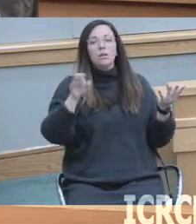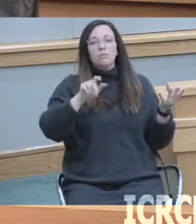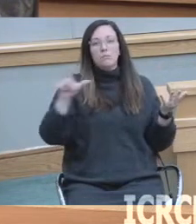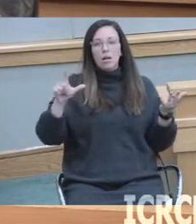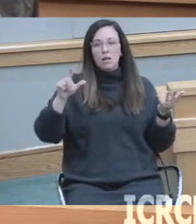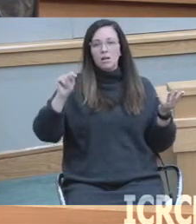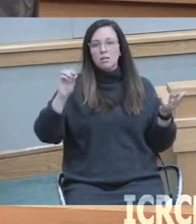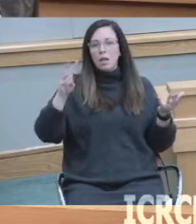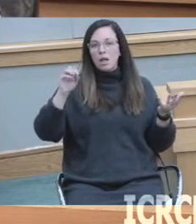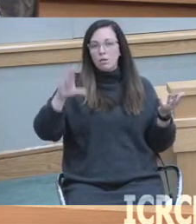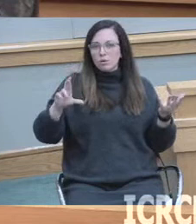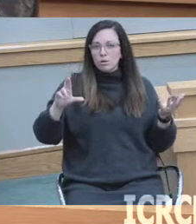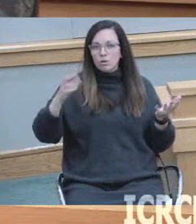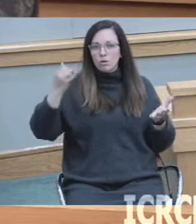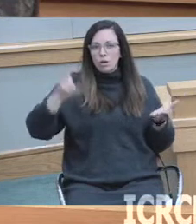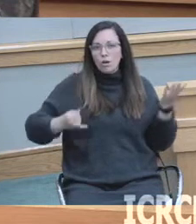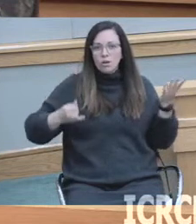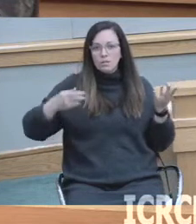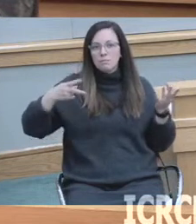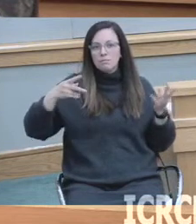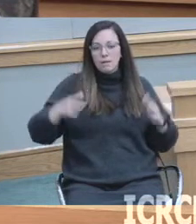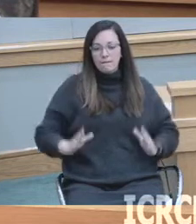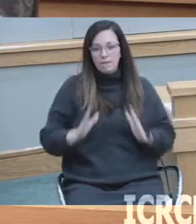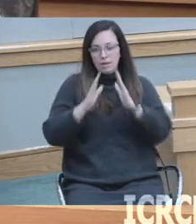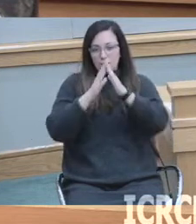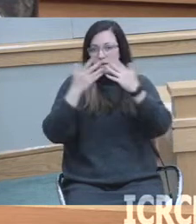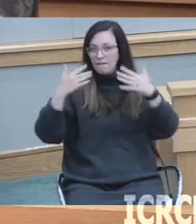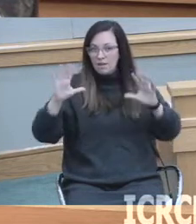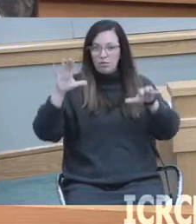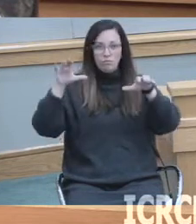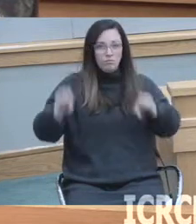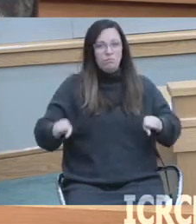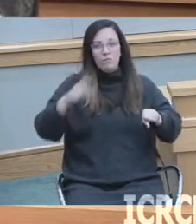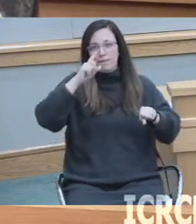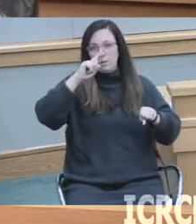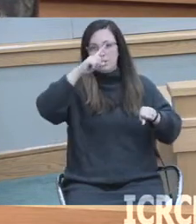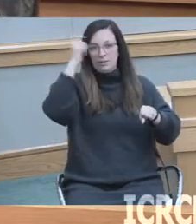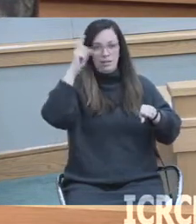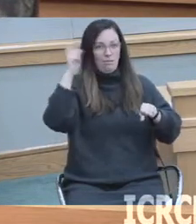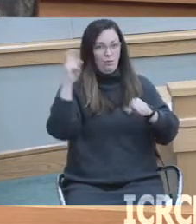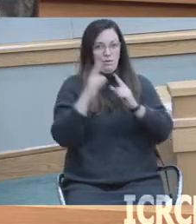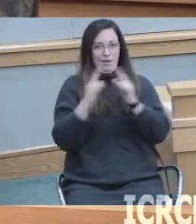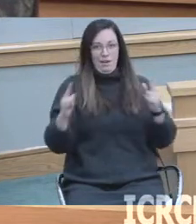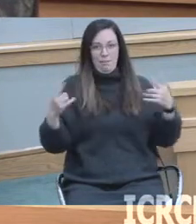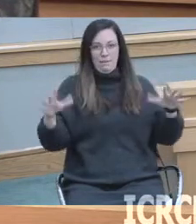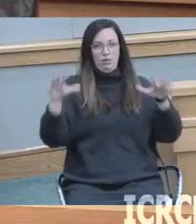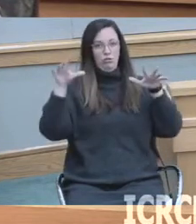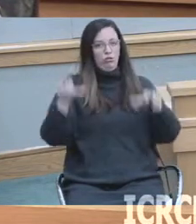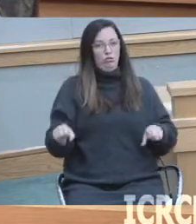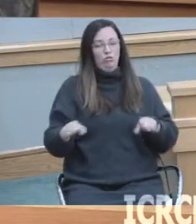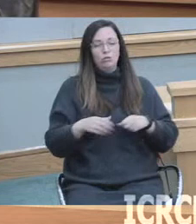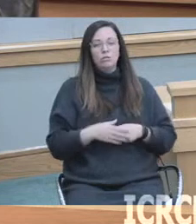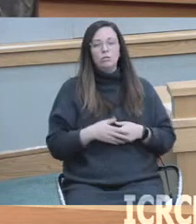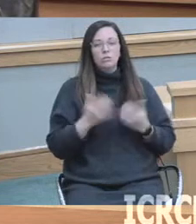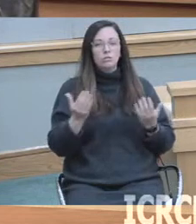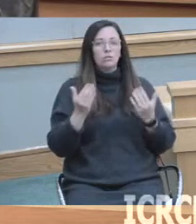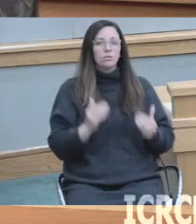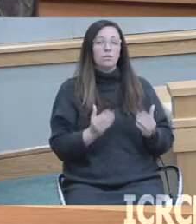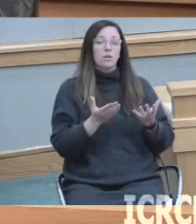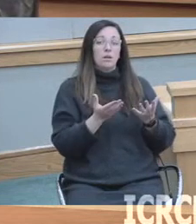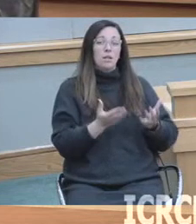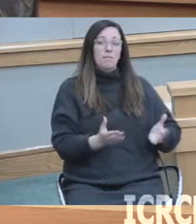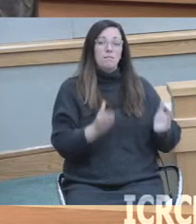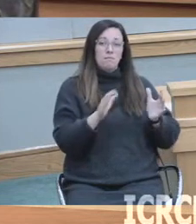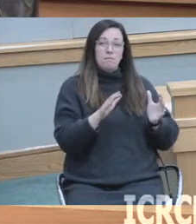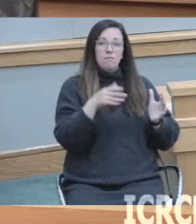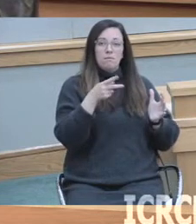Tower Arts Pavilion is completely booked for summer camp already. The Pottery Studio